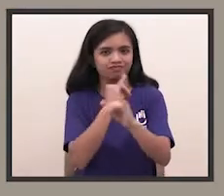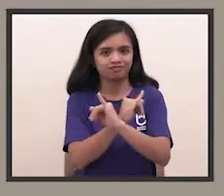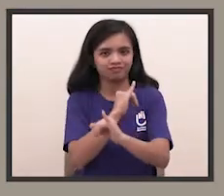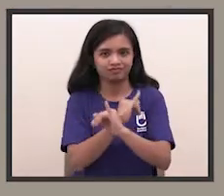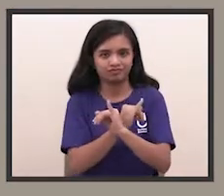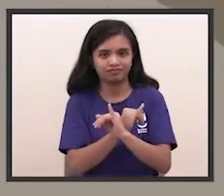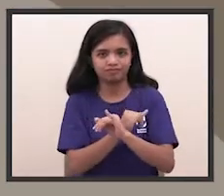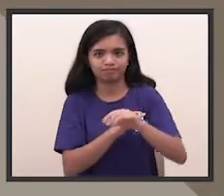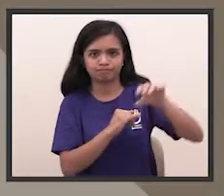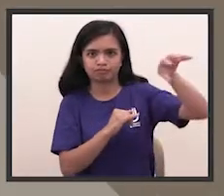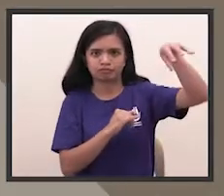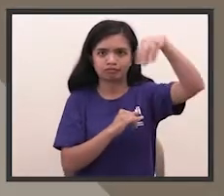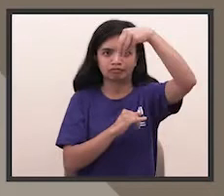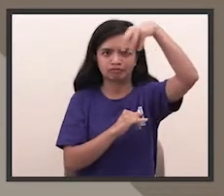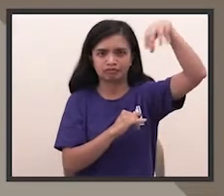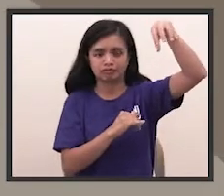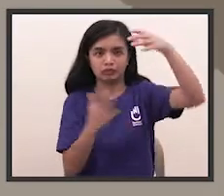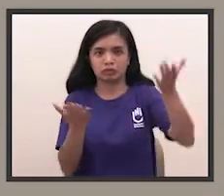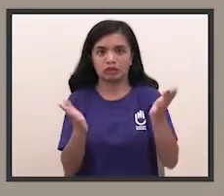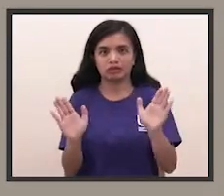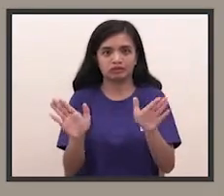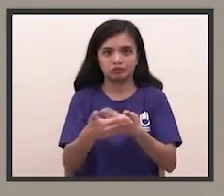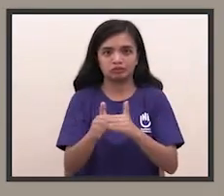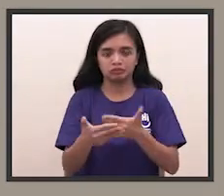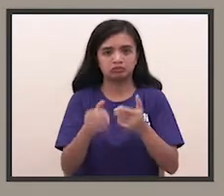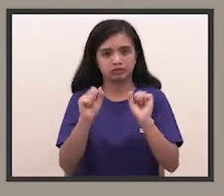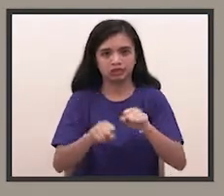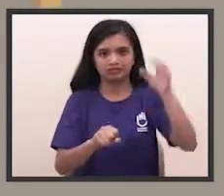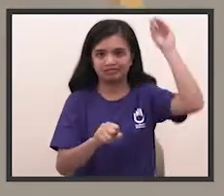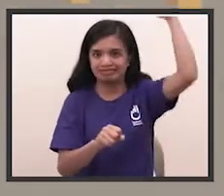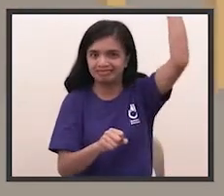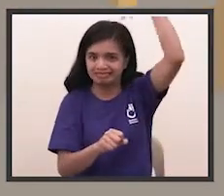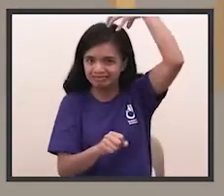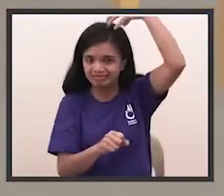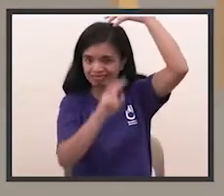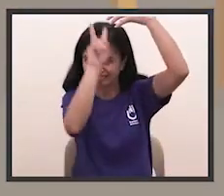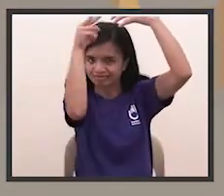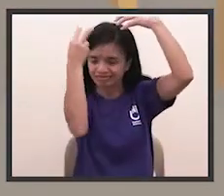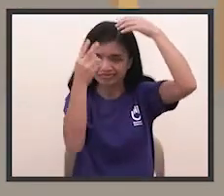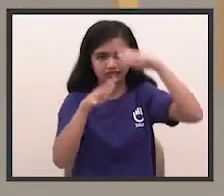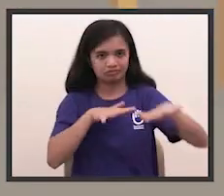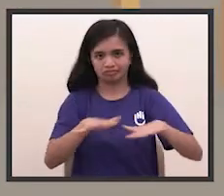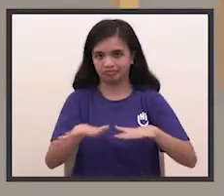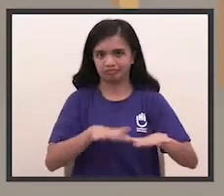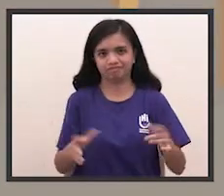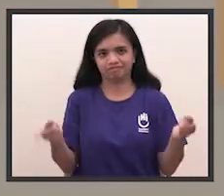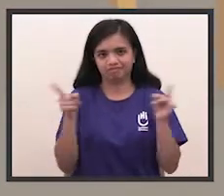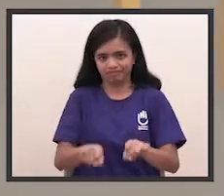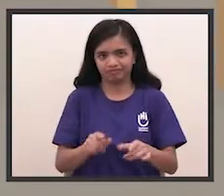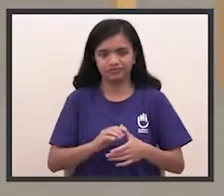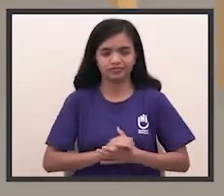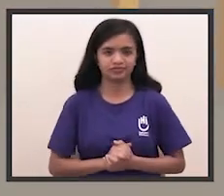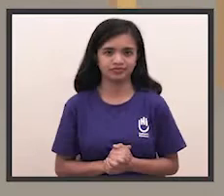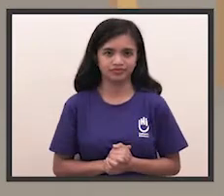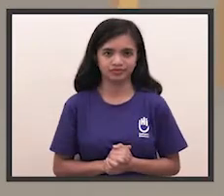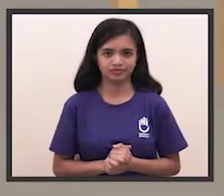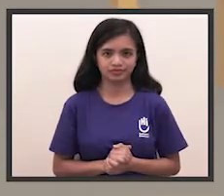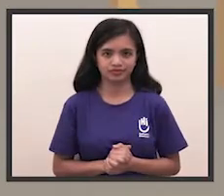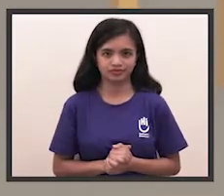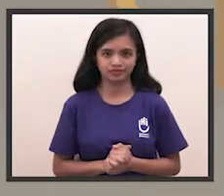impairment of hanging objects inside rooms that might fall on them when an earthquake